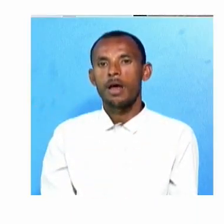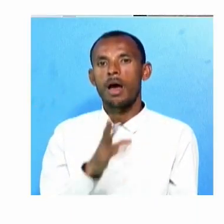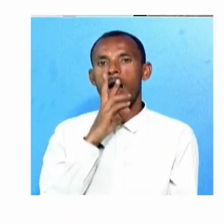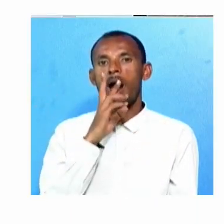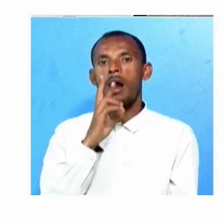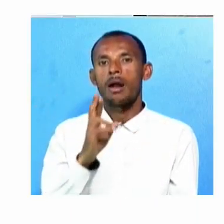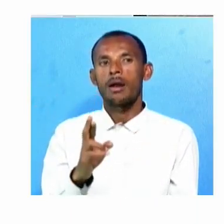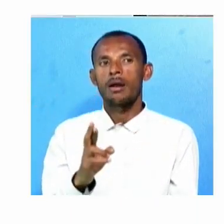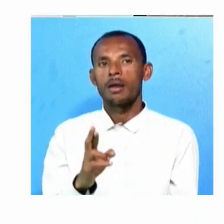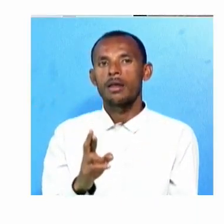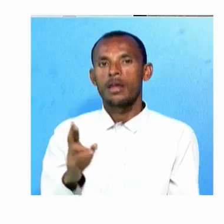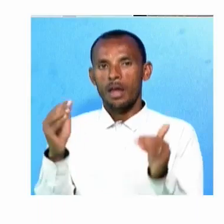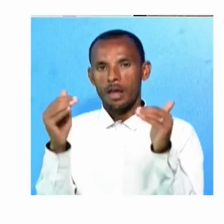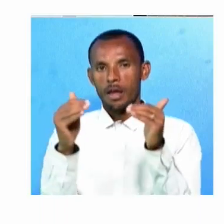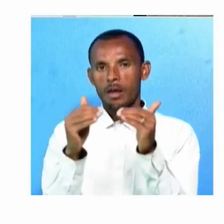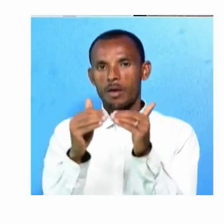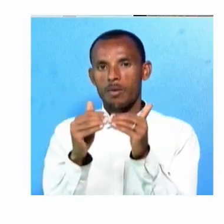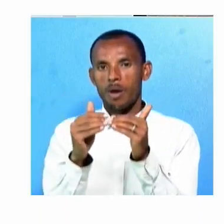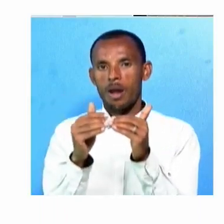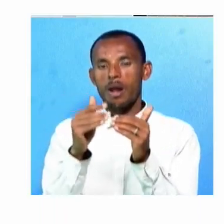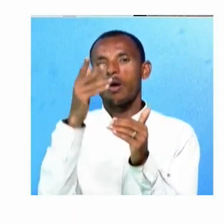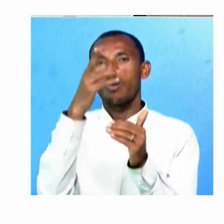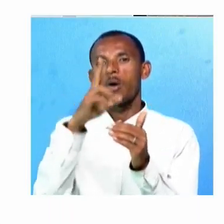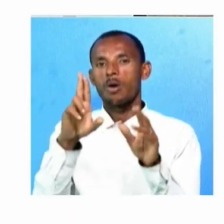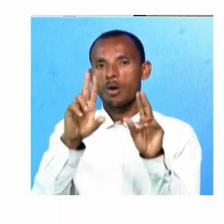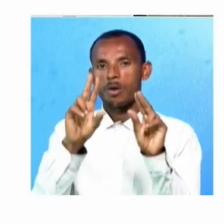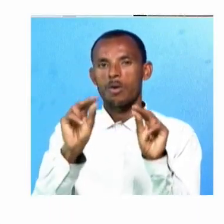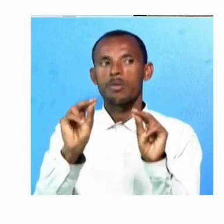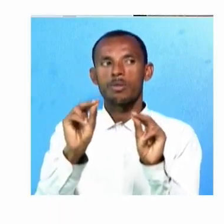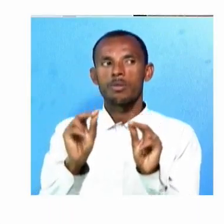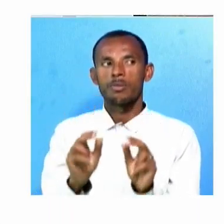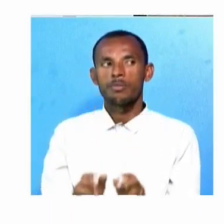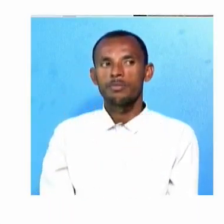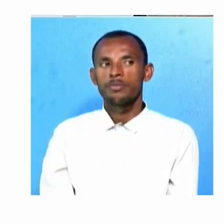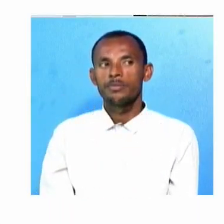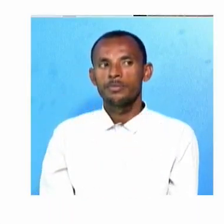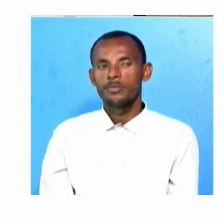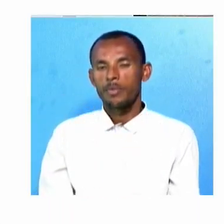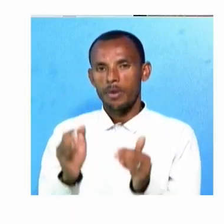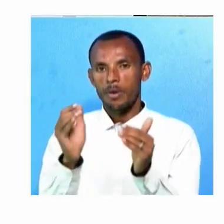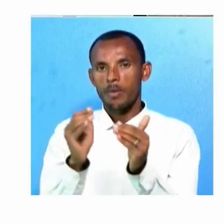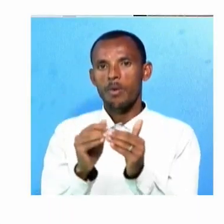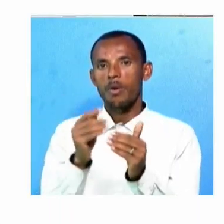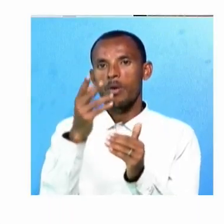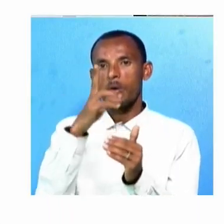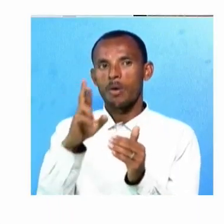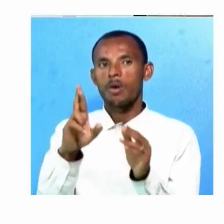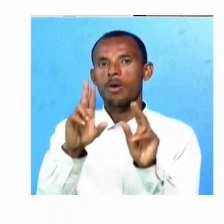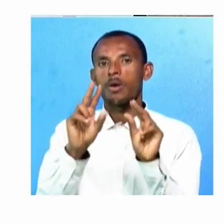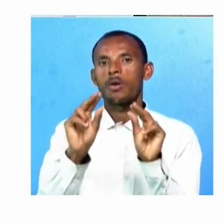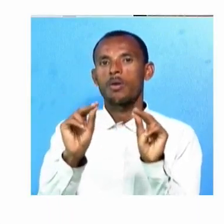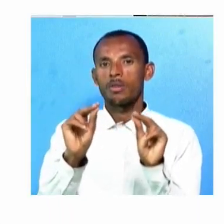are equal or not, are equal or